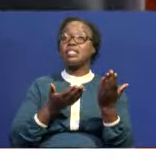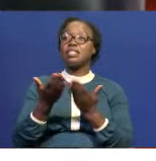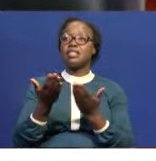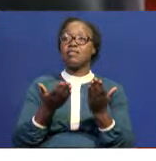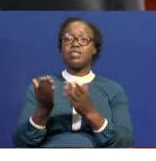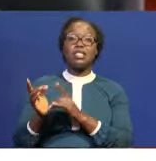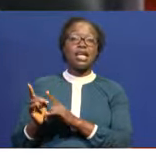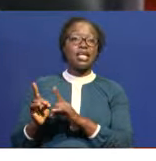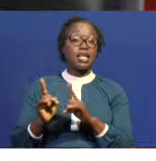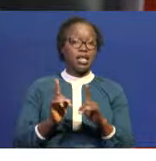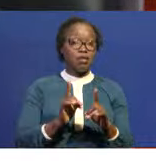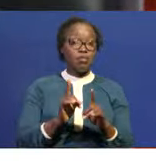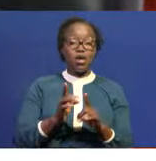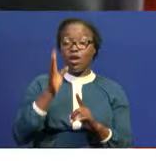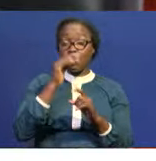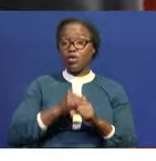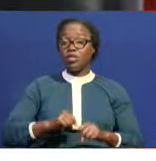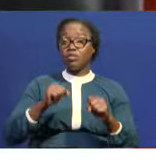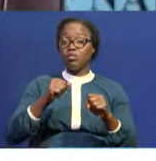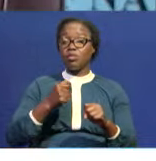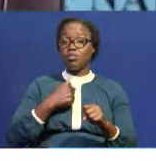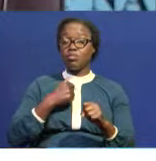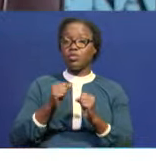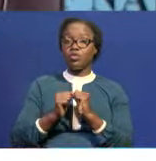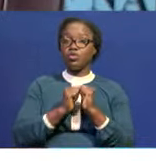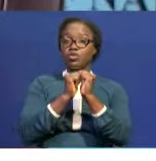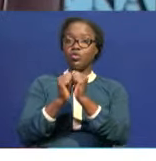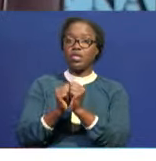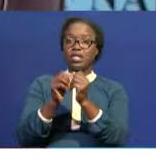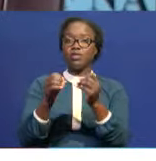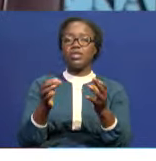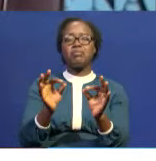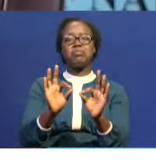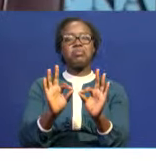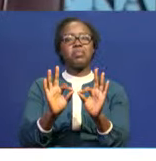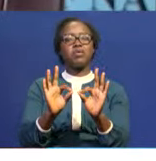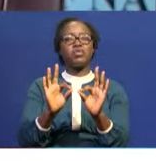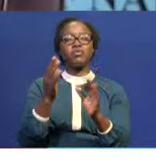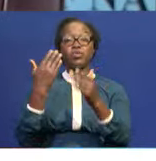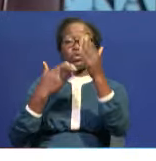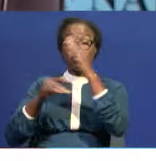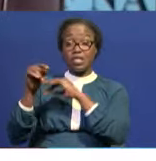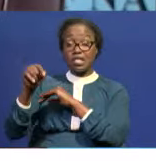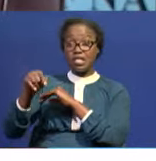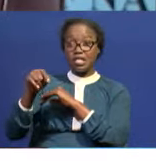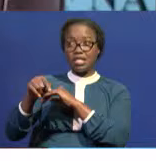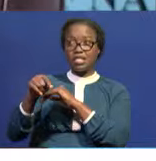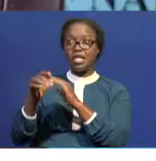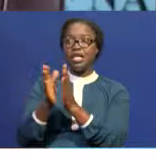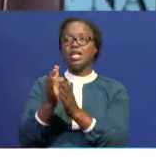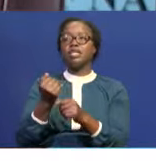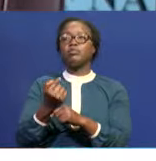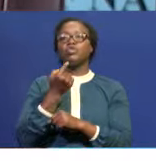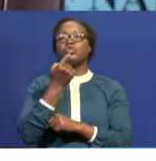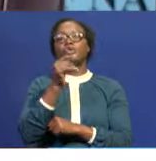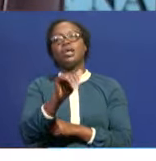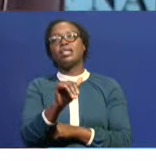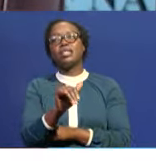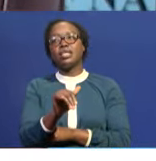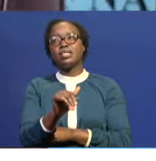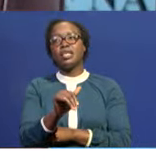God enabling me, that we together can deliver excellence for this university and make sure that